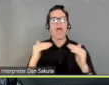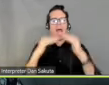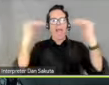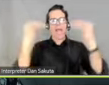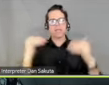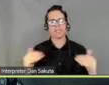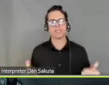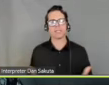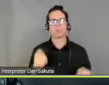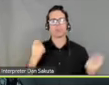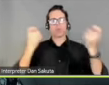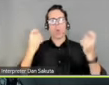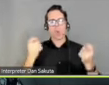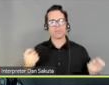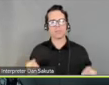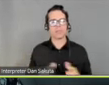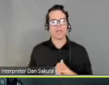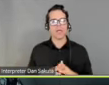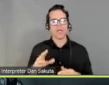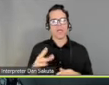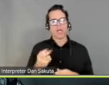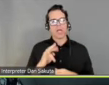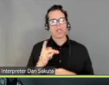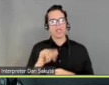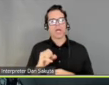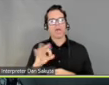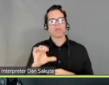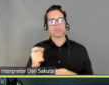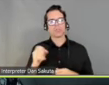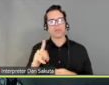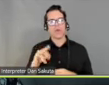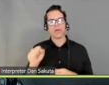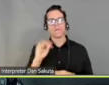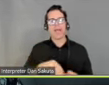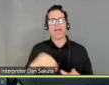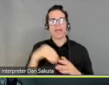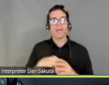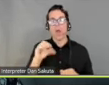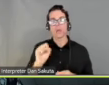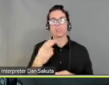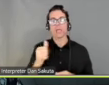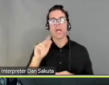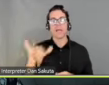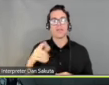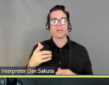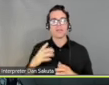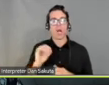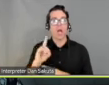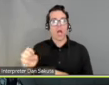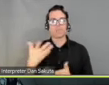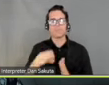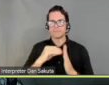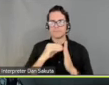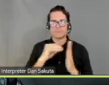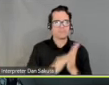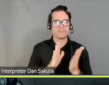controls is actually written into the OSHA code. People don't realize that it's been there for a very long